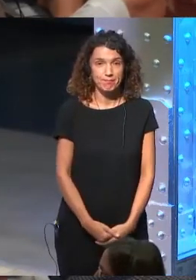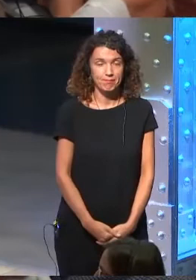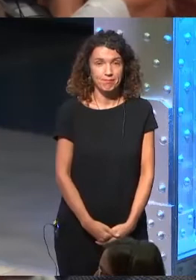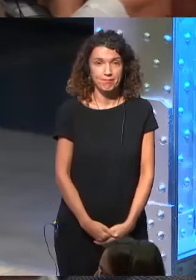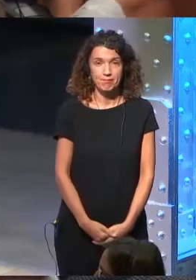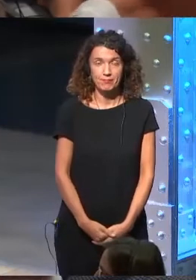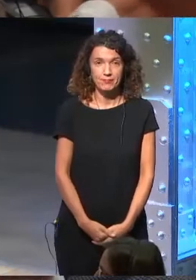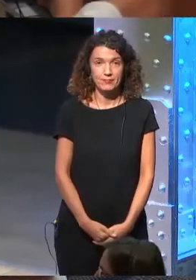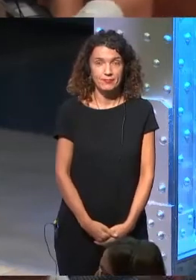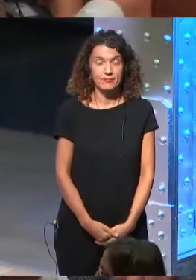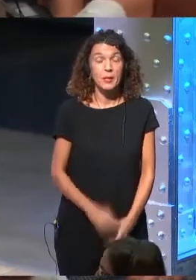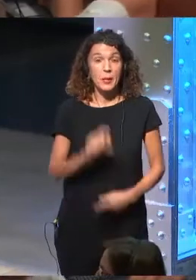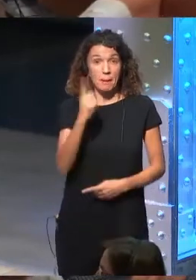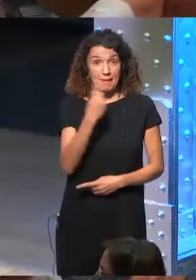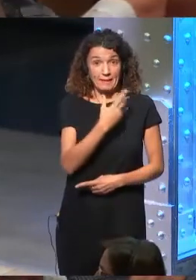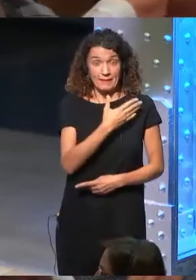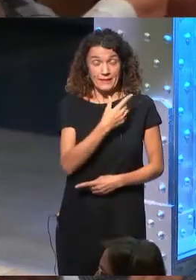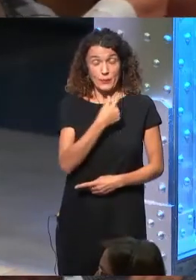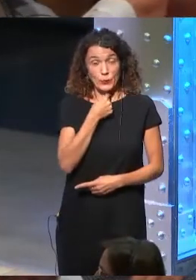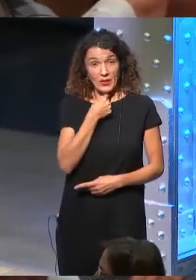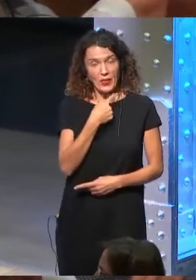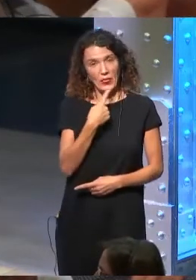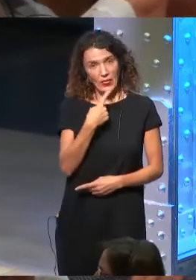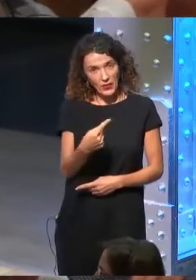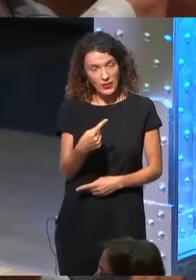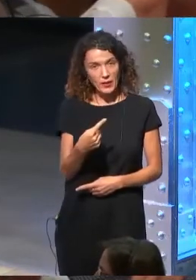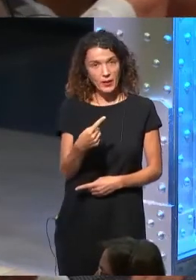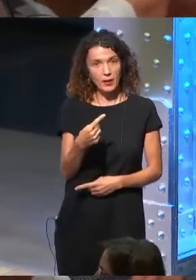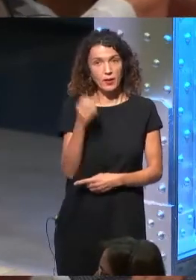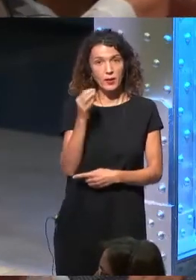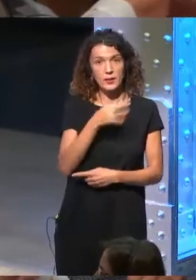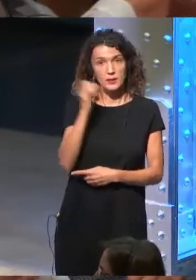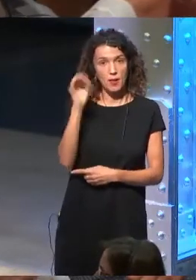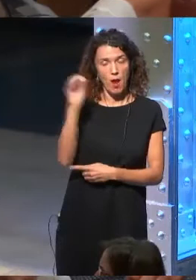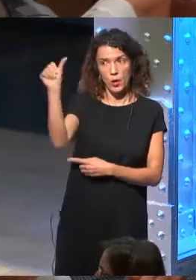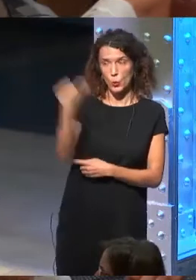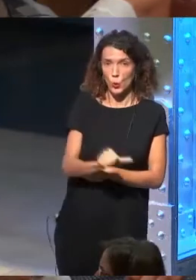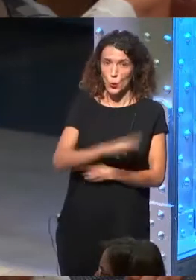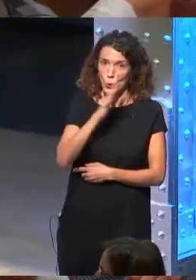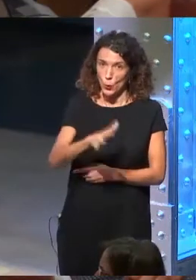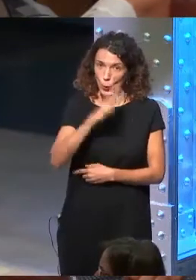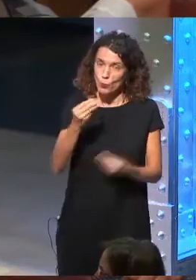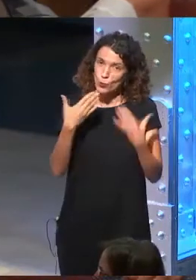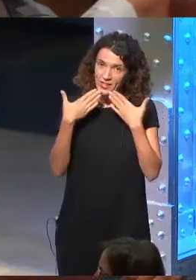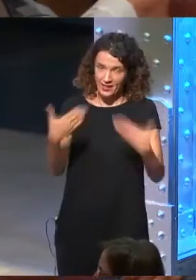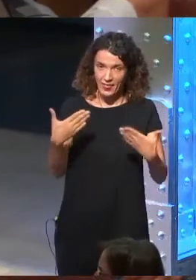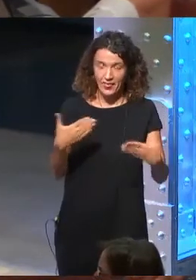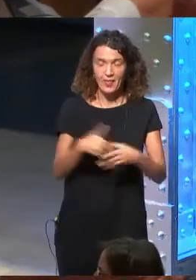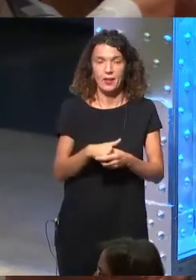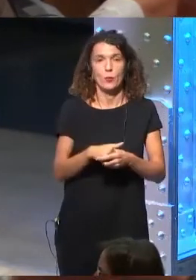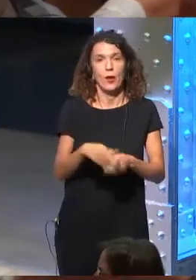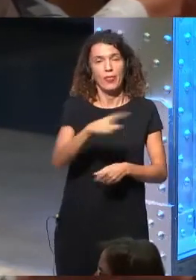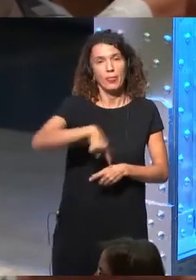So, first, I want to say that the talk was amazing, and thank you very much for giving us the